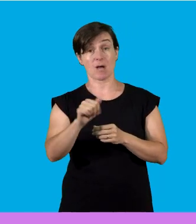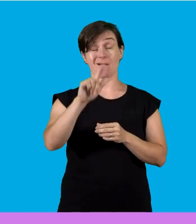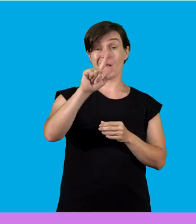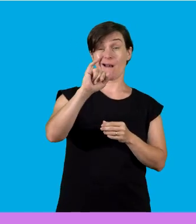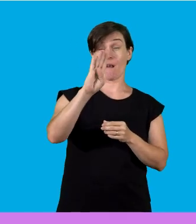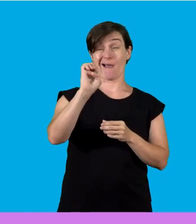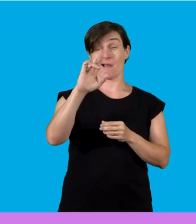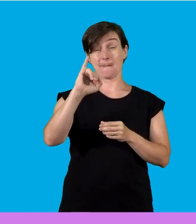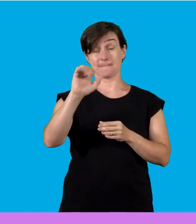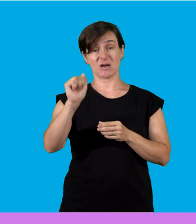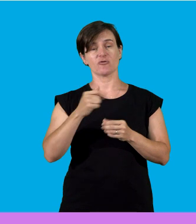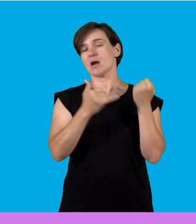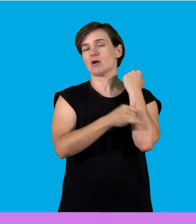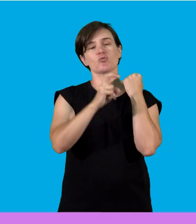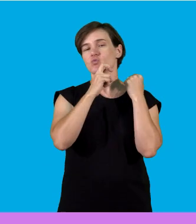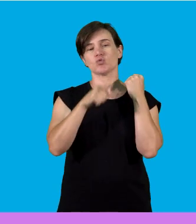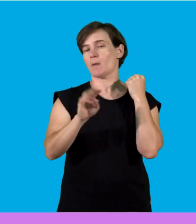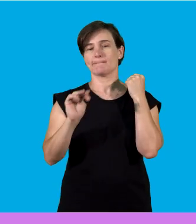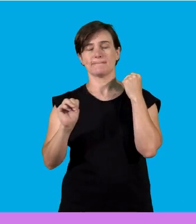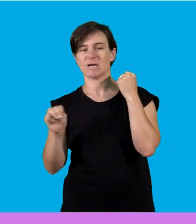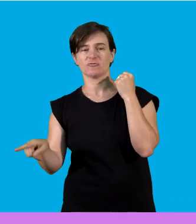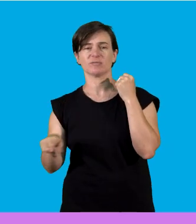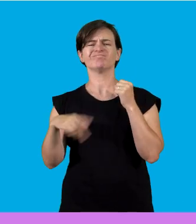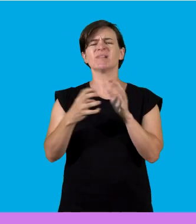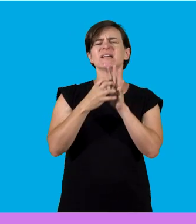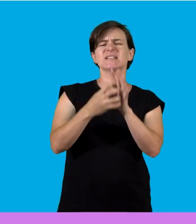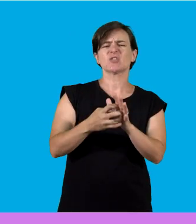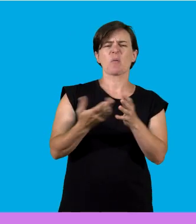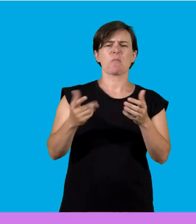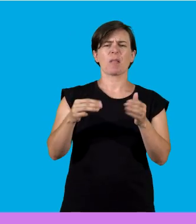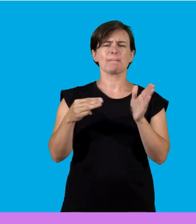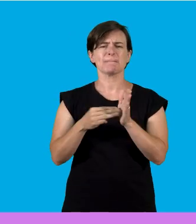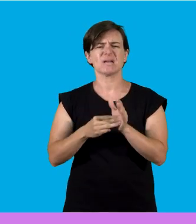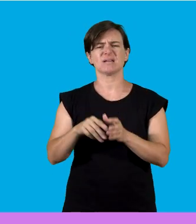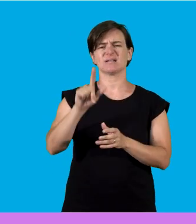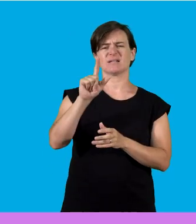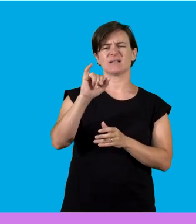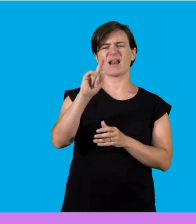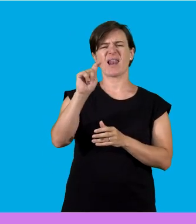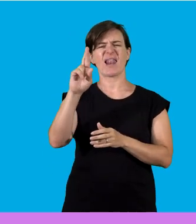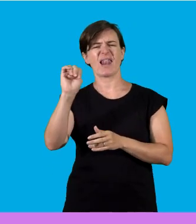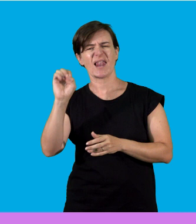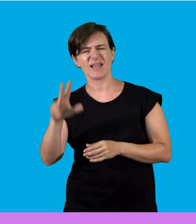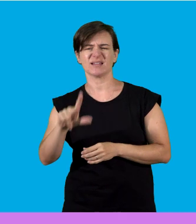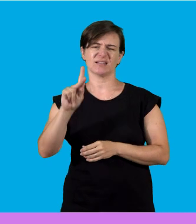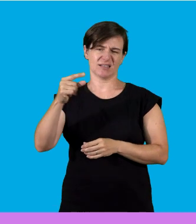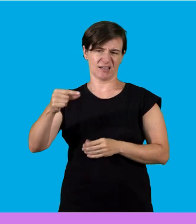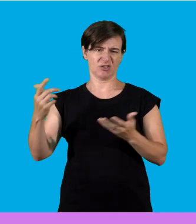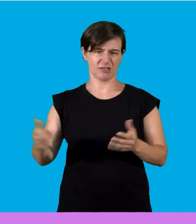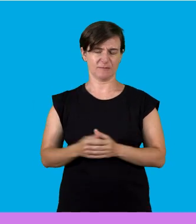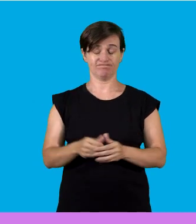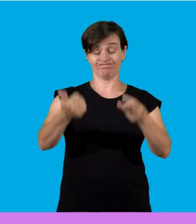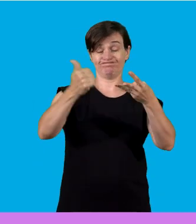Liberia. Examples in the metric system: meters, liters, and kilograms. And then what